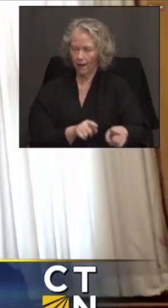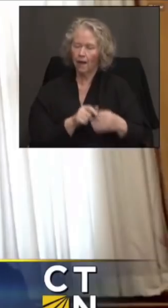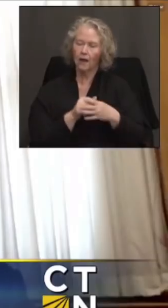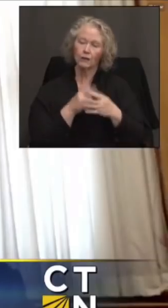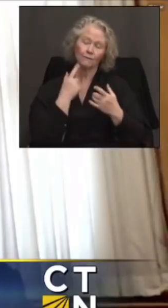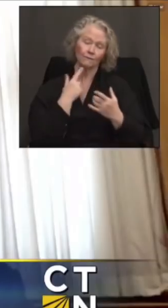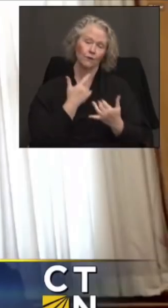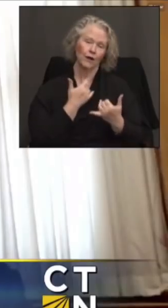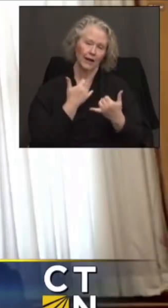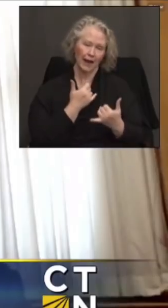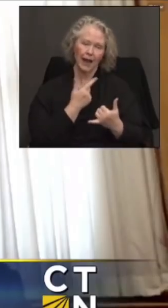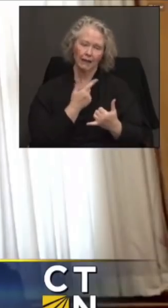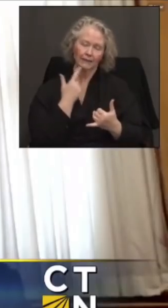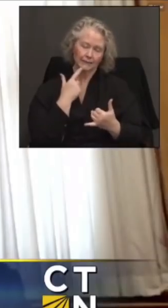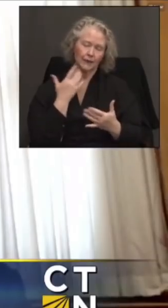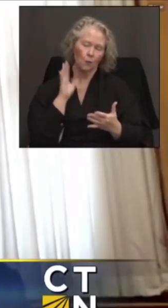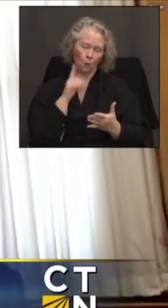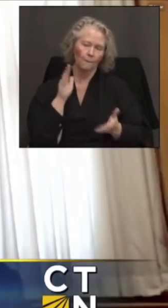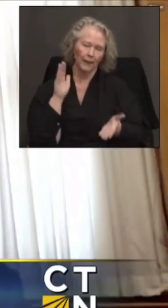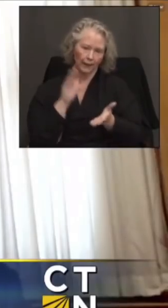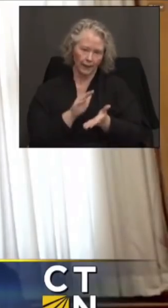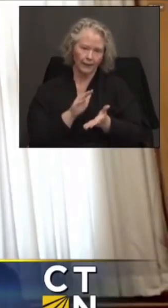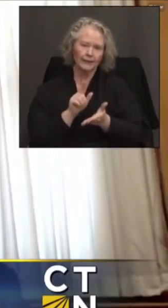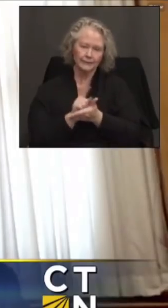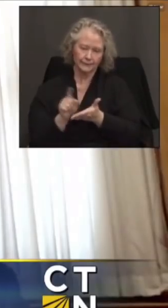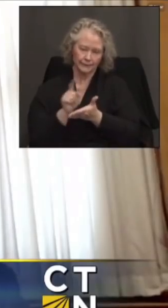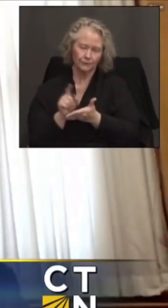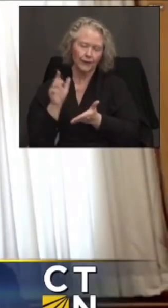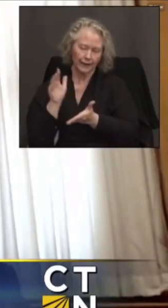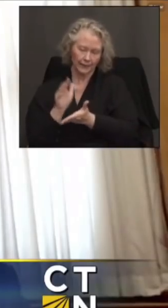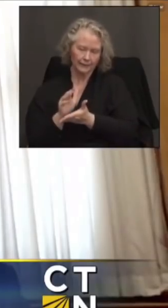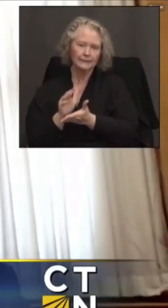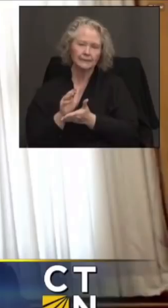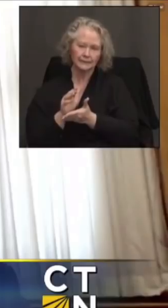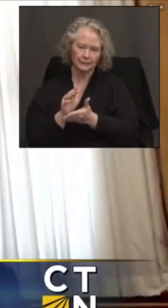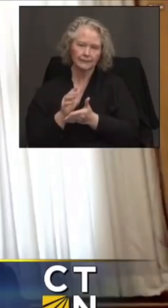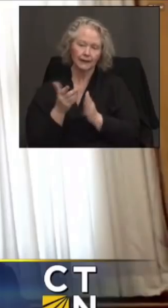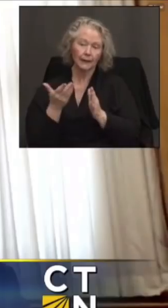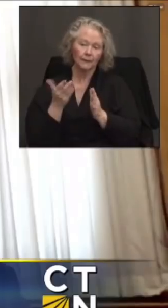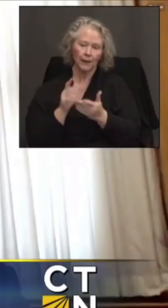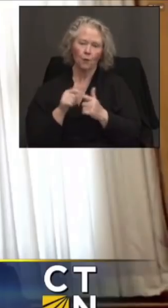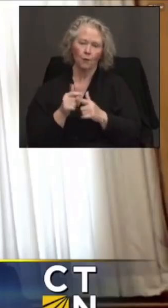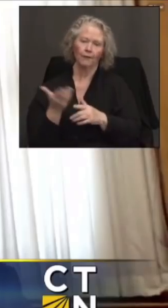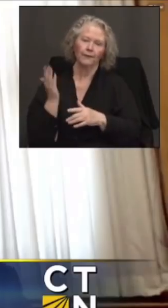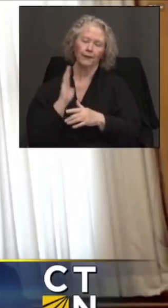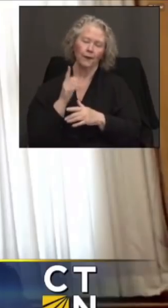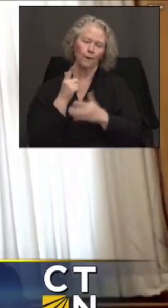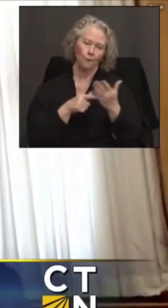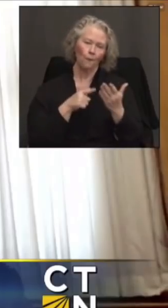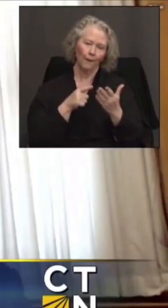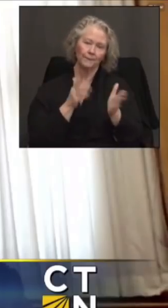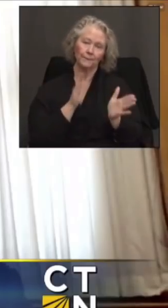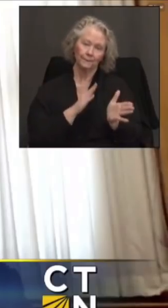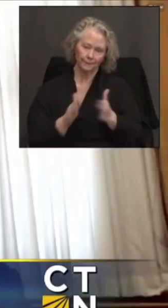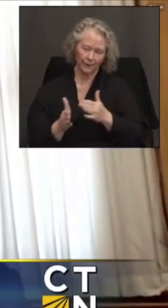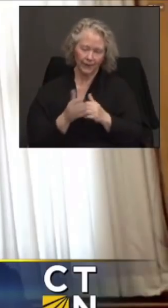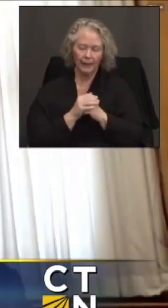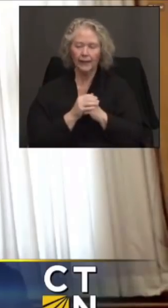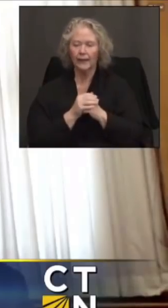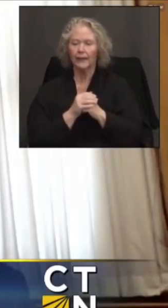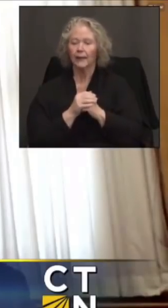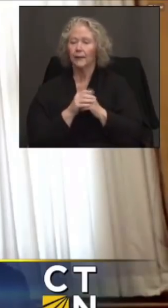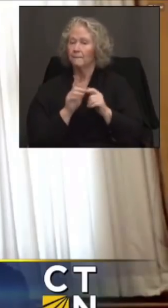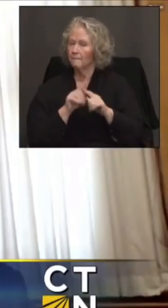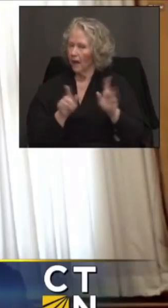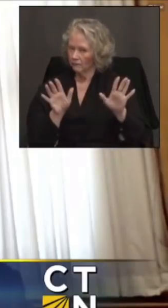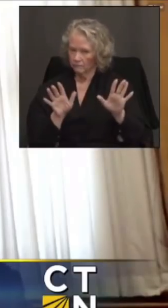time being, we've been told to expect much lower quantities of Johnson & Johnson versus what had previously been indicated. But as we've